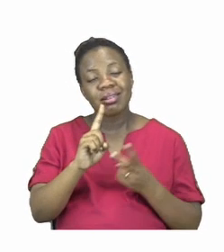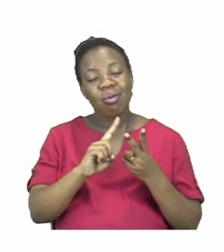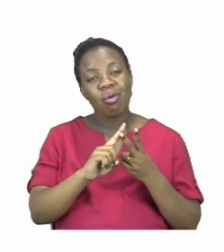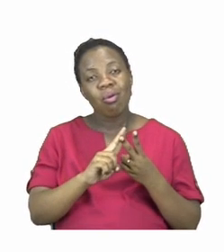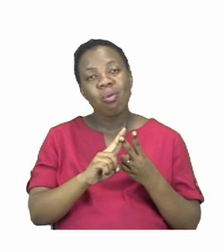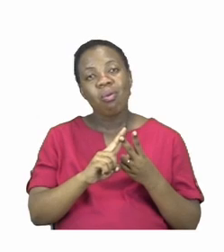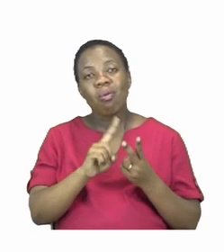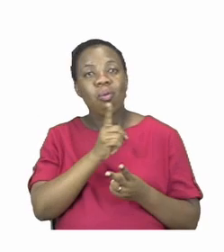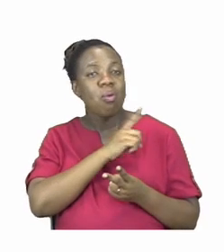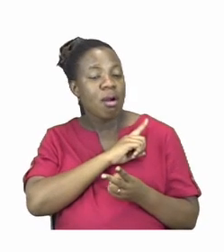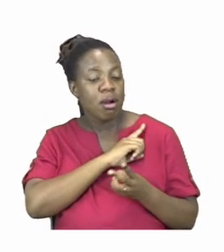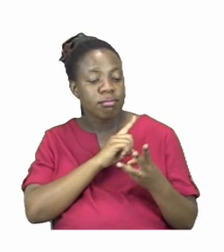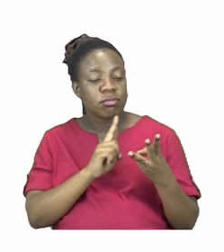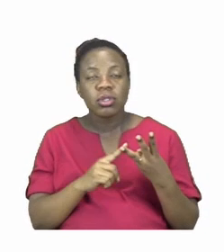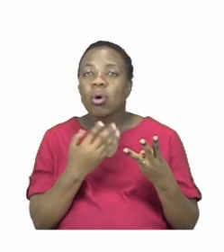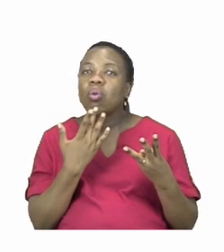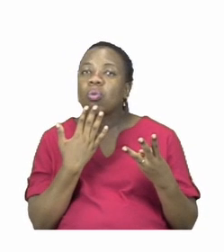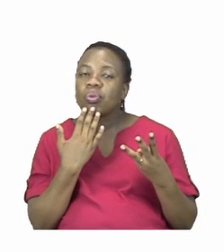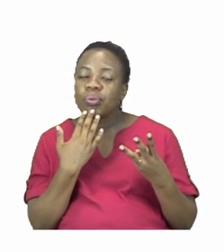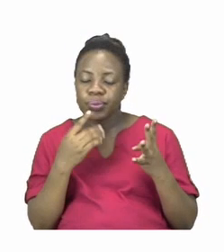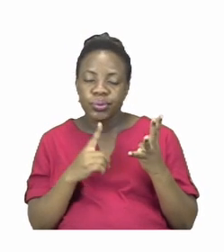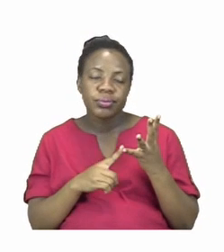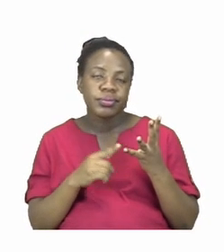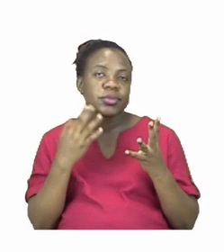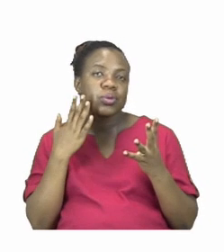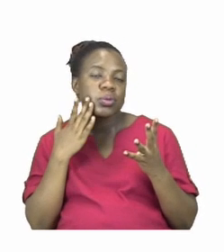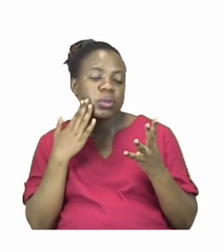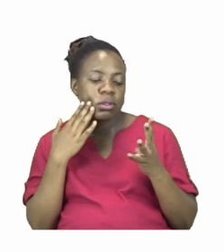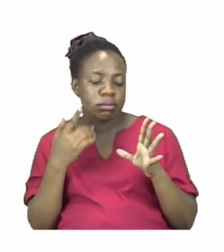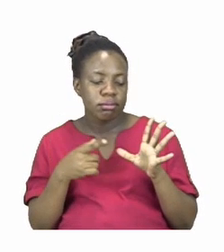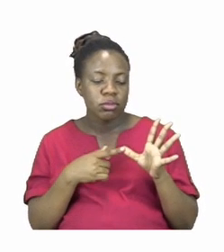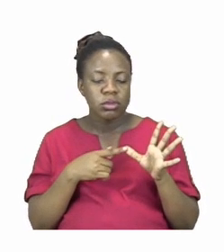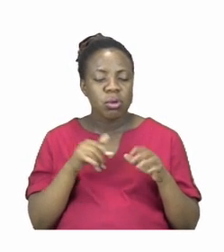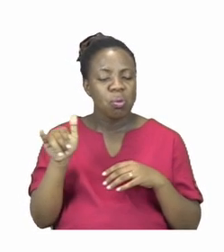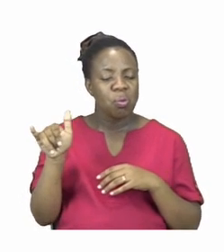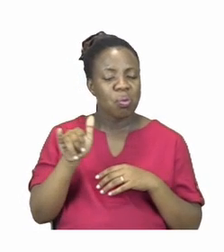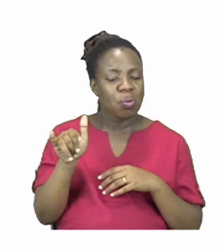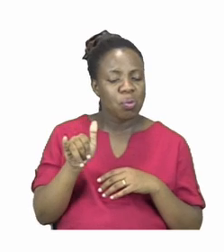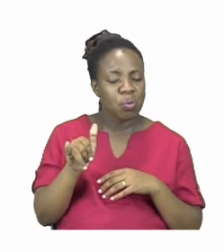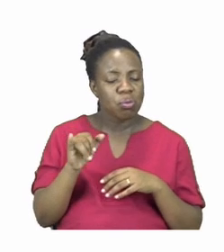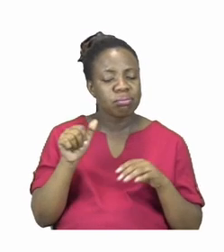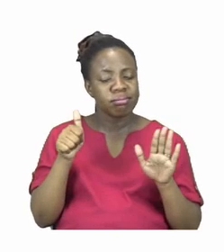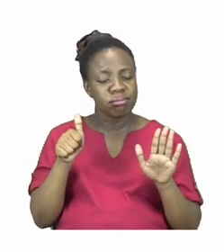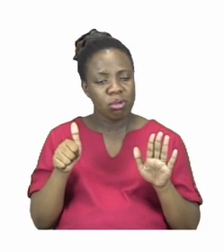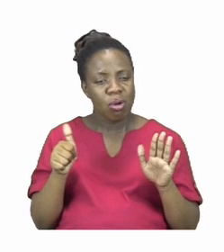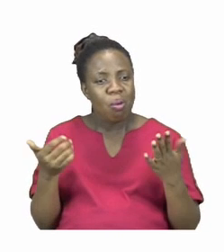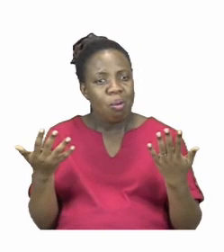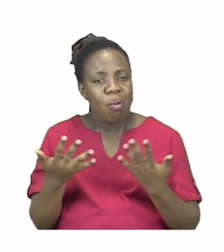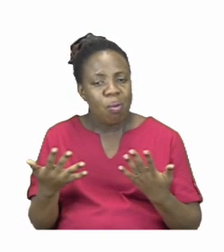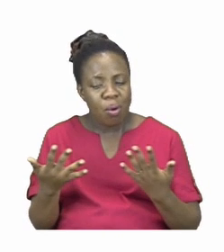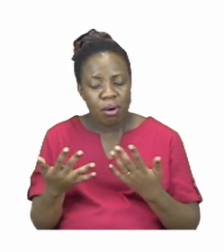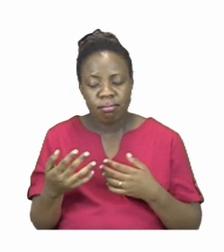whose, when, which, where, who,